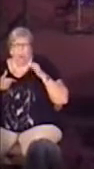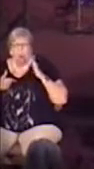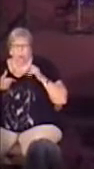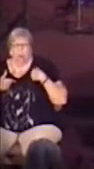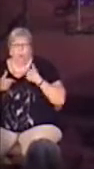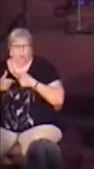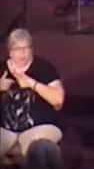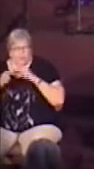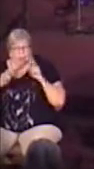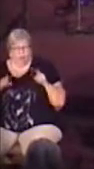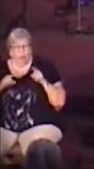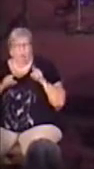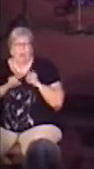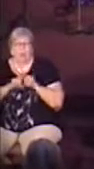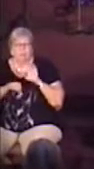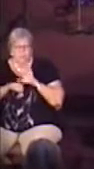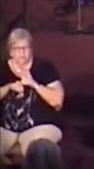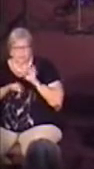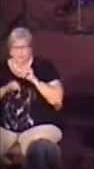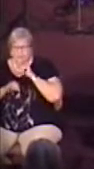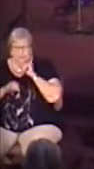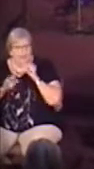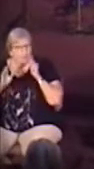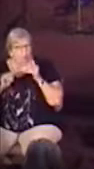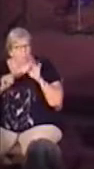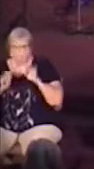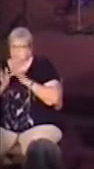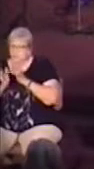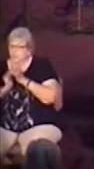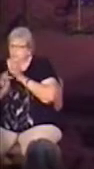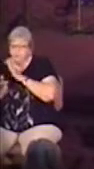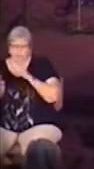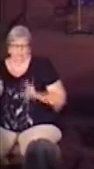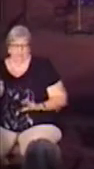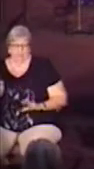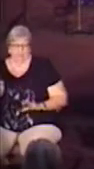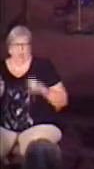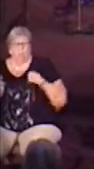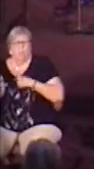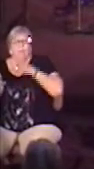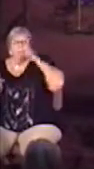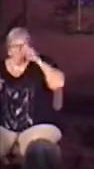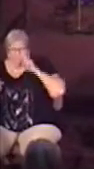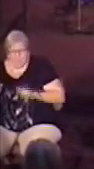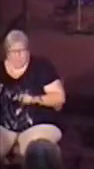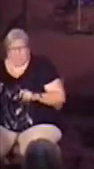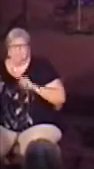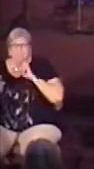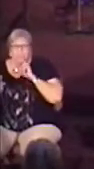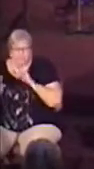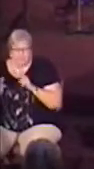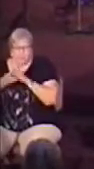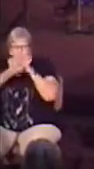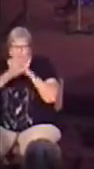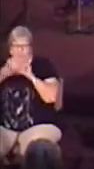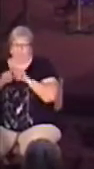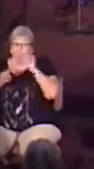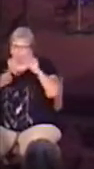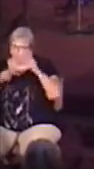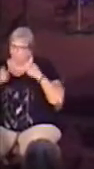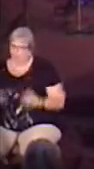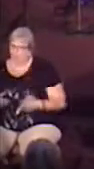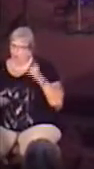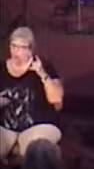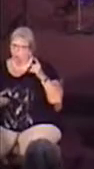turn as a church if it's not the hope of Jesus Christ? And so we have to be unified as one body, one spirit,